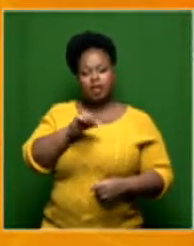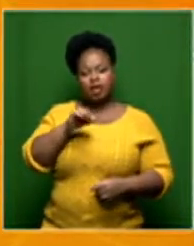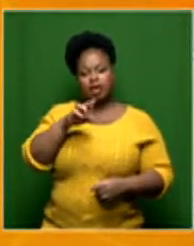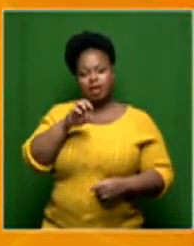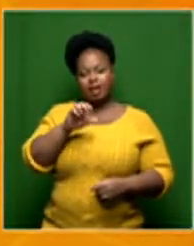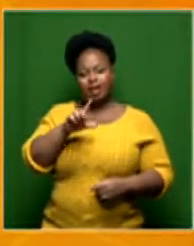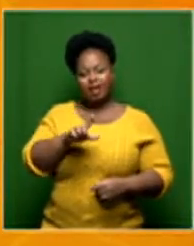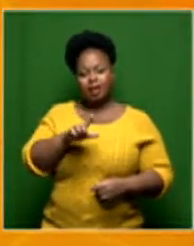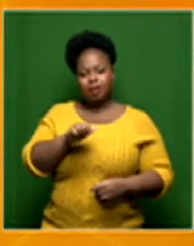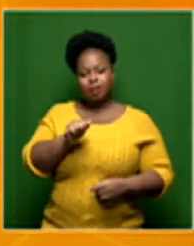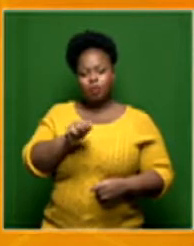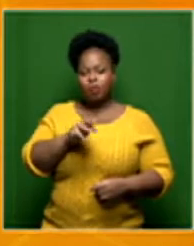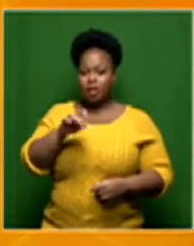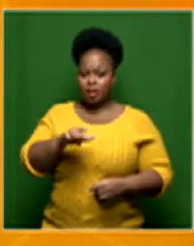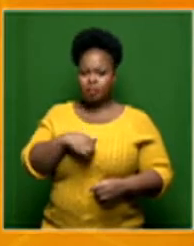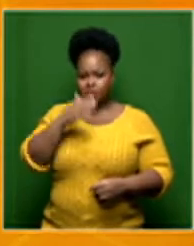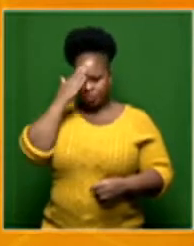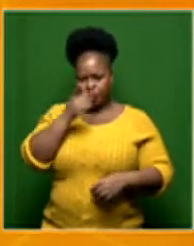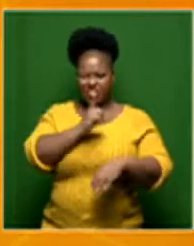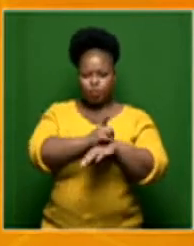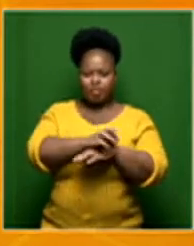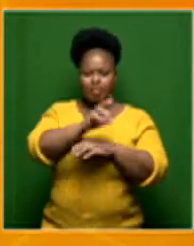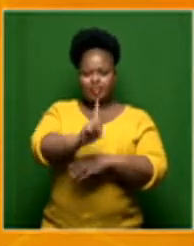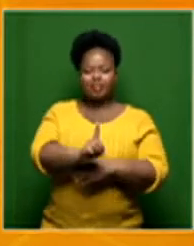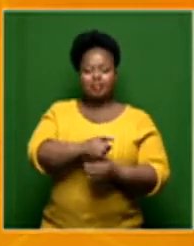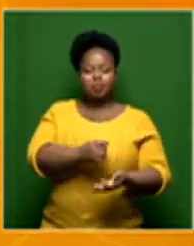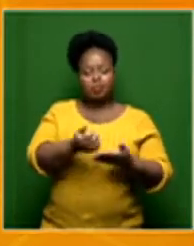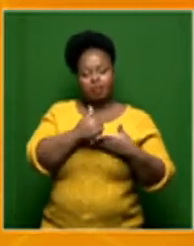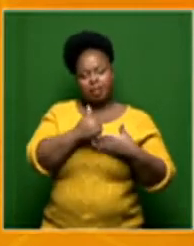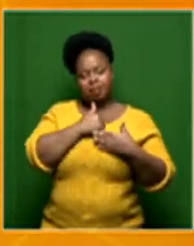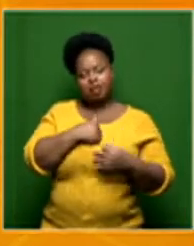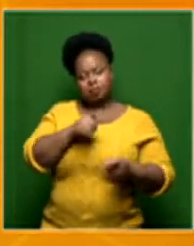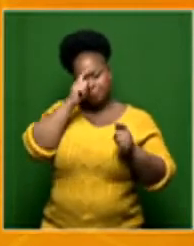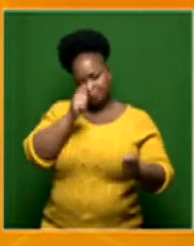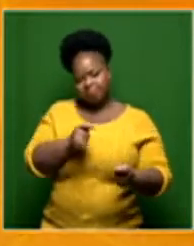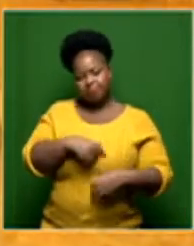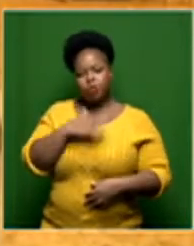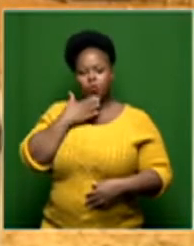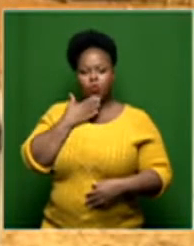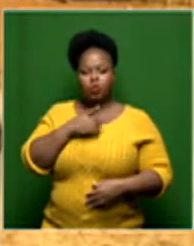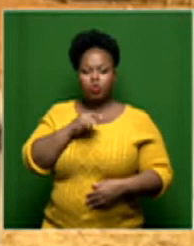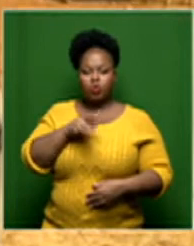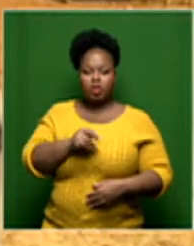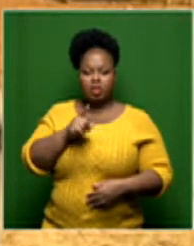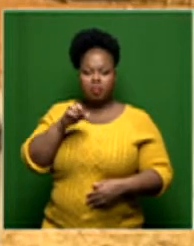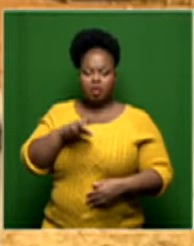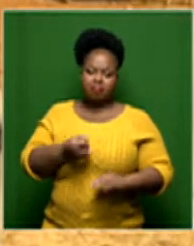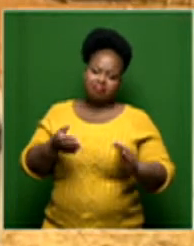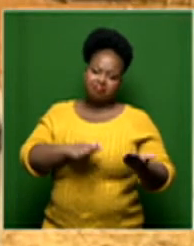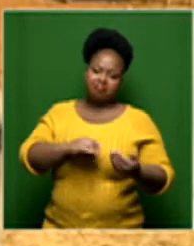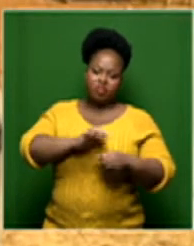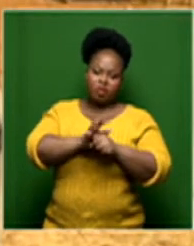Weil, well known to us as Dr. D, she was just helping us pay tribute to the theatre legend Dawn Lindberg, who passed away